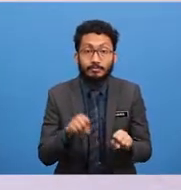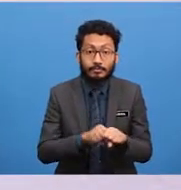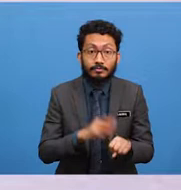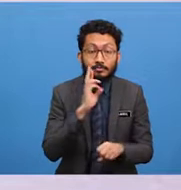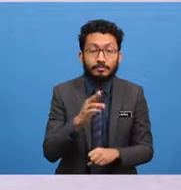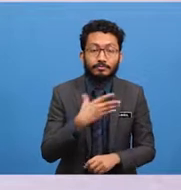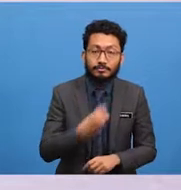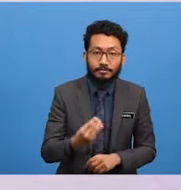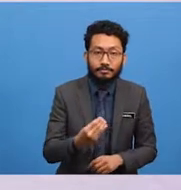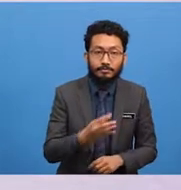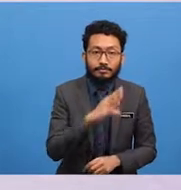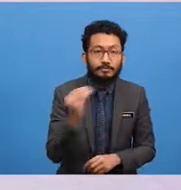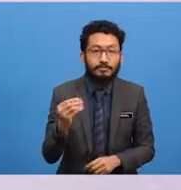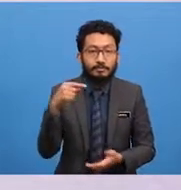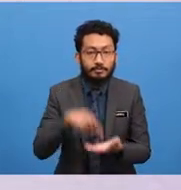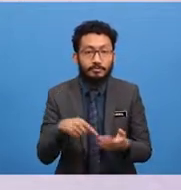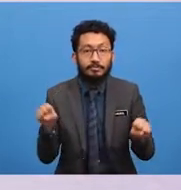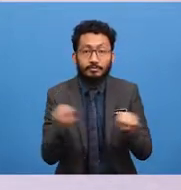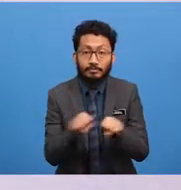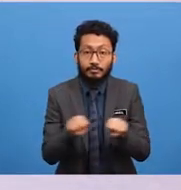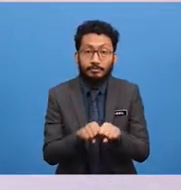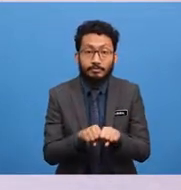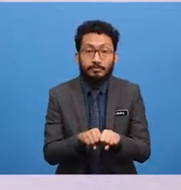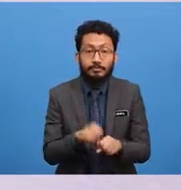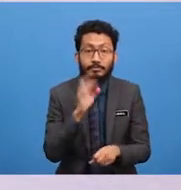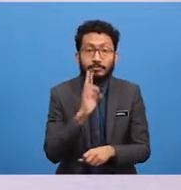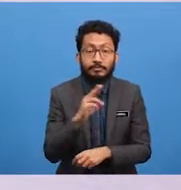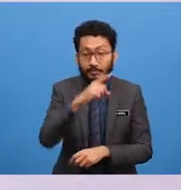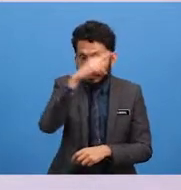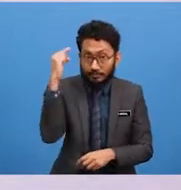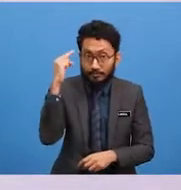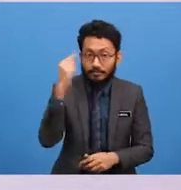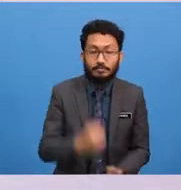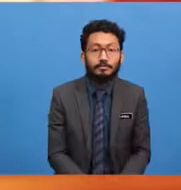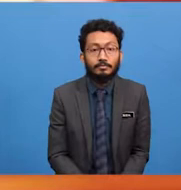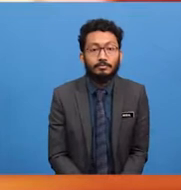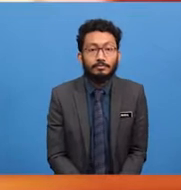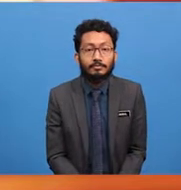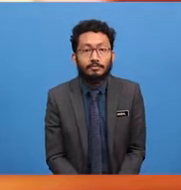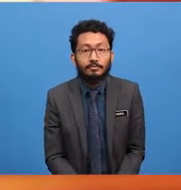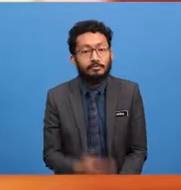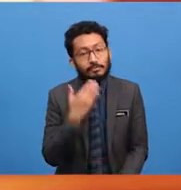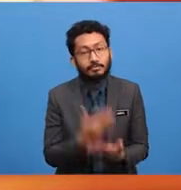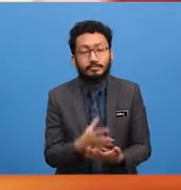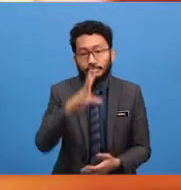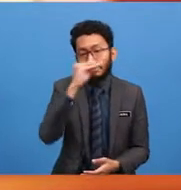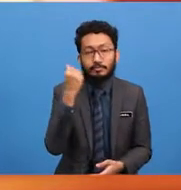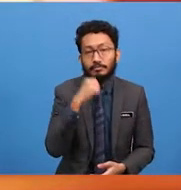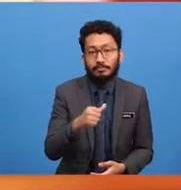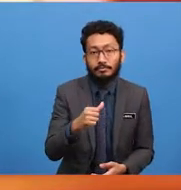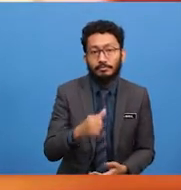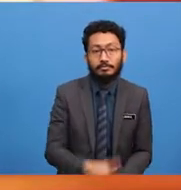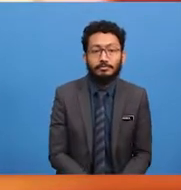are white and these shoes are black. Well,